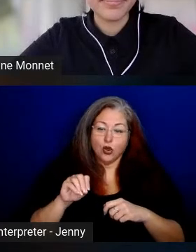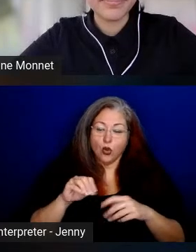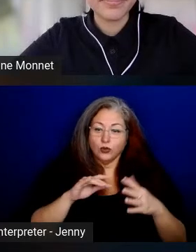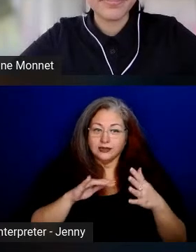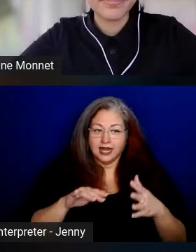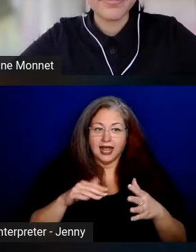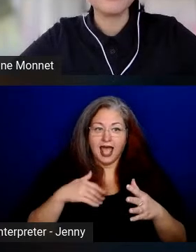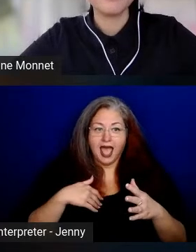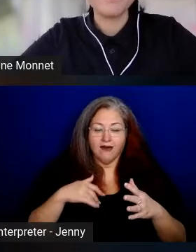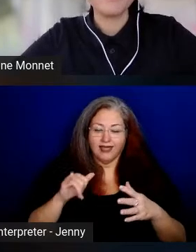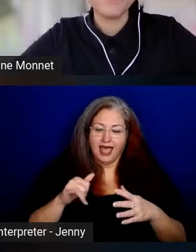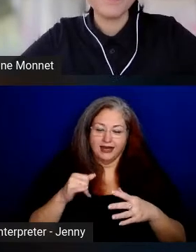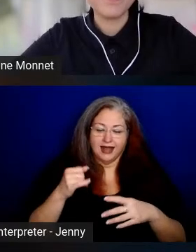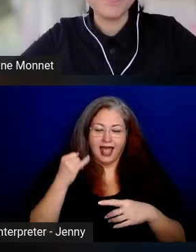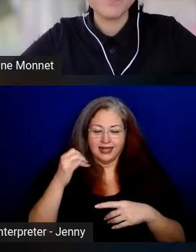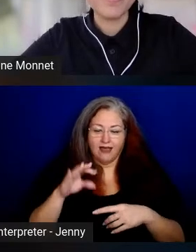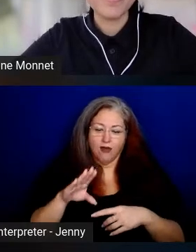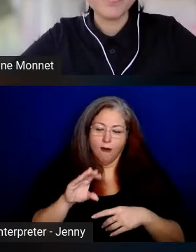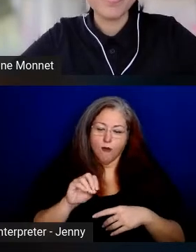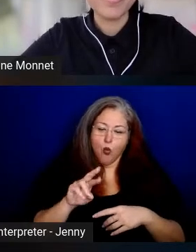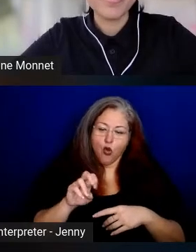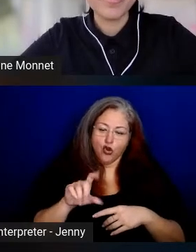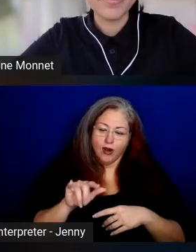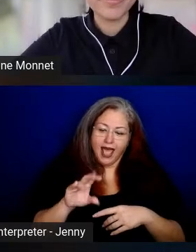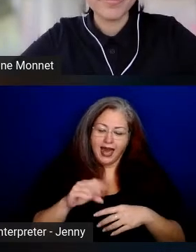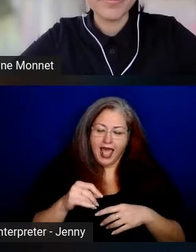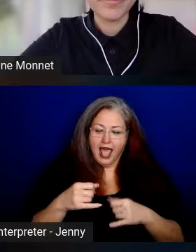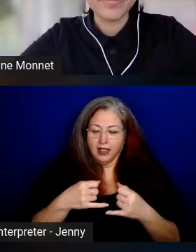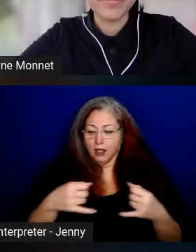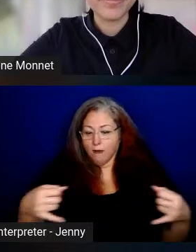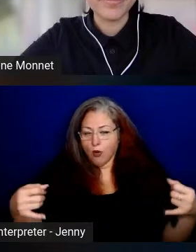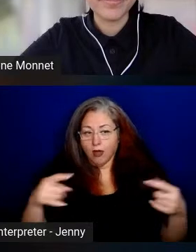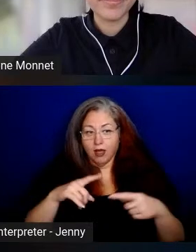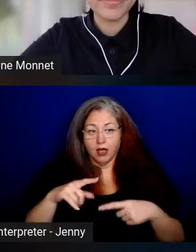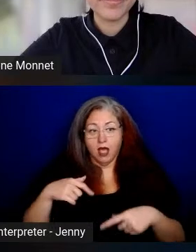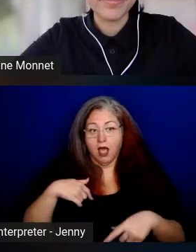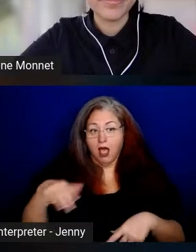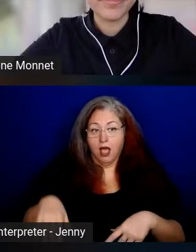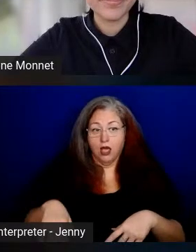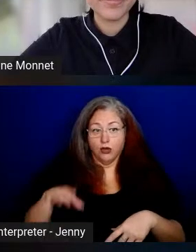of borderland and bordering and being bordered. But I grew up on